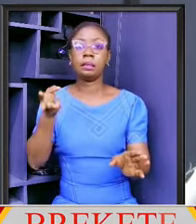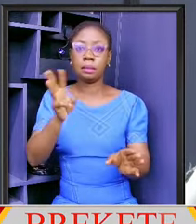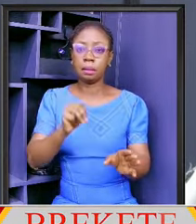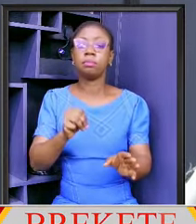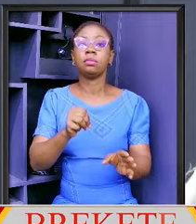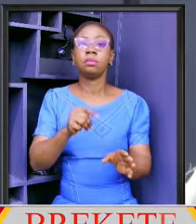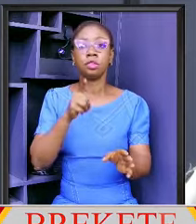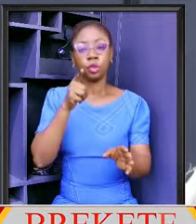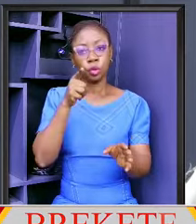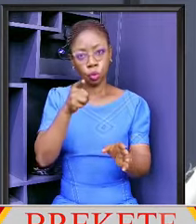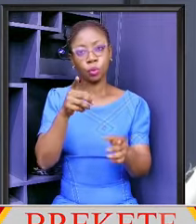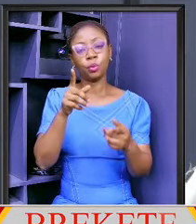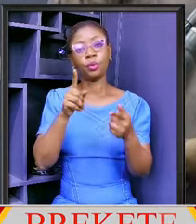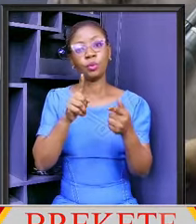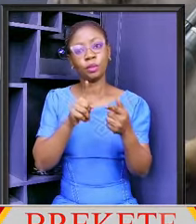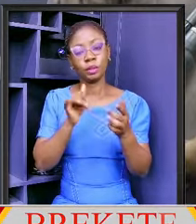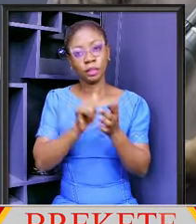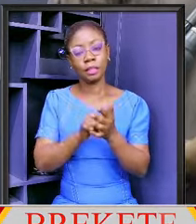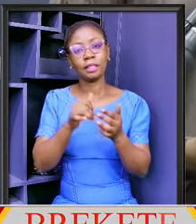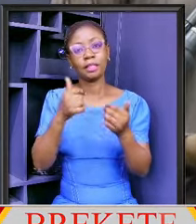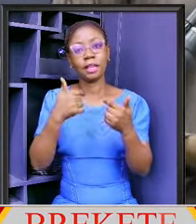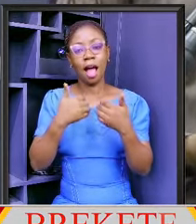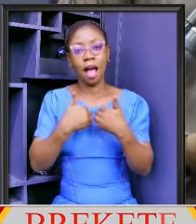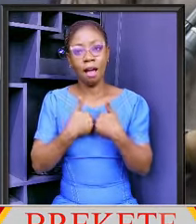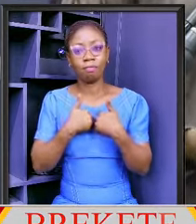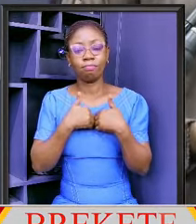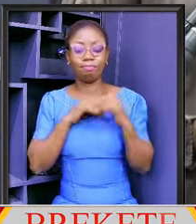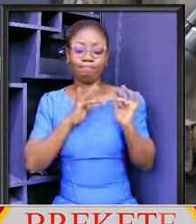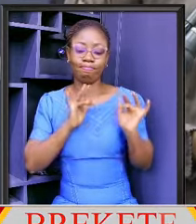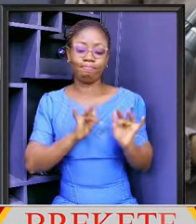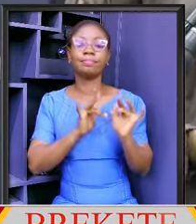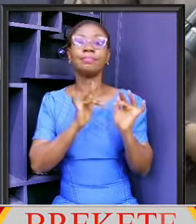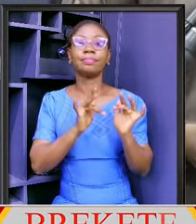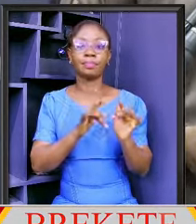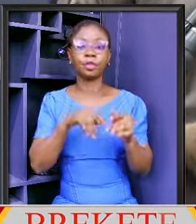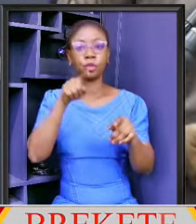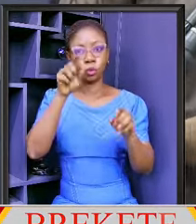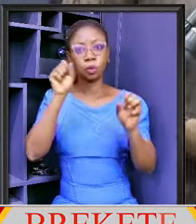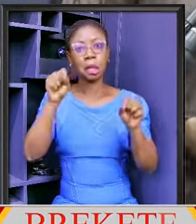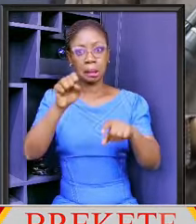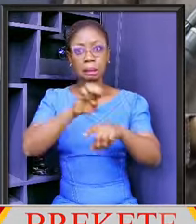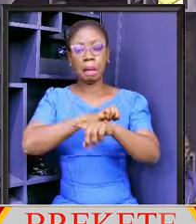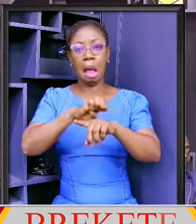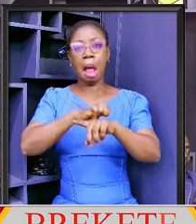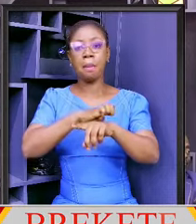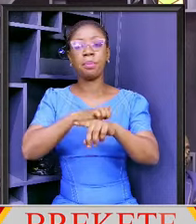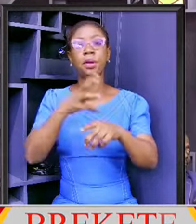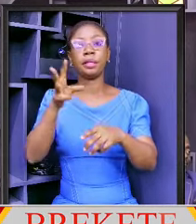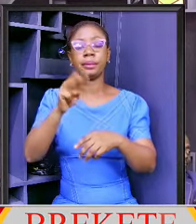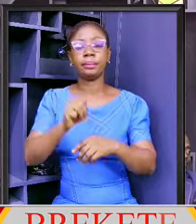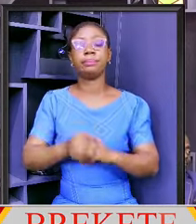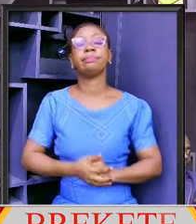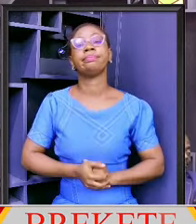I know they owe salary. Go ask the ones where they do jackie work for other places.